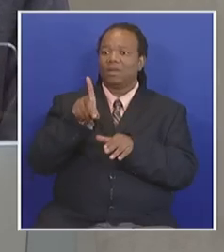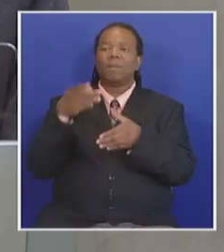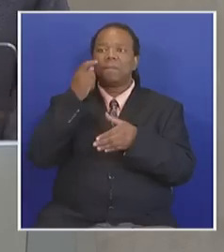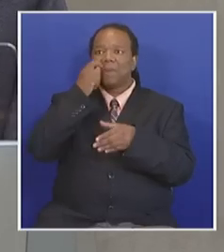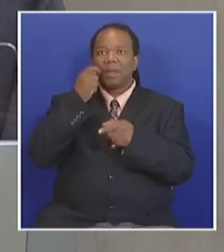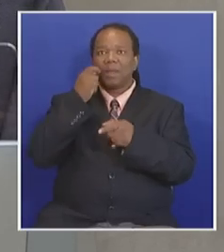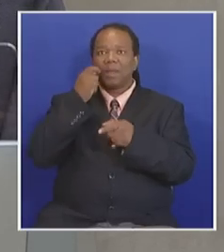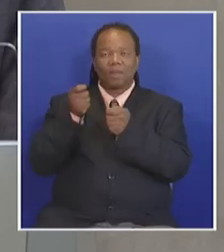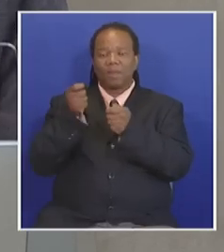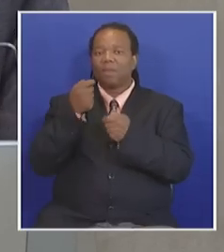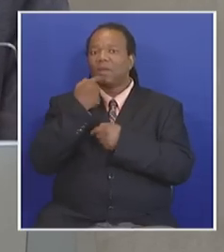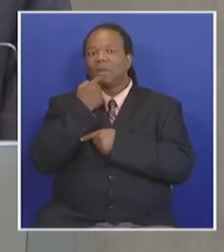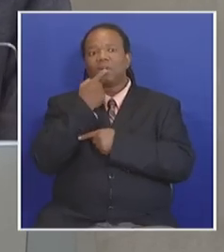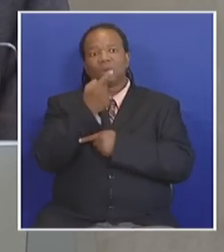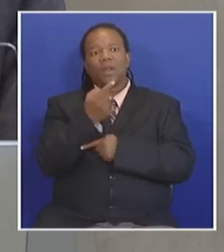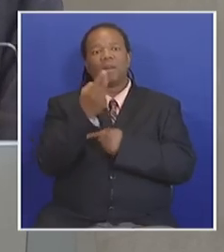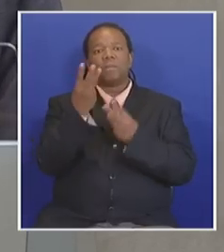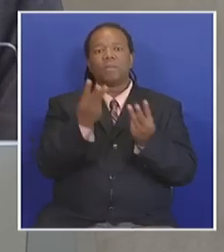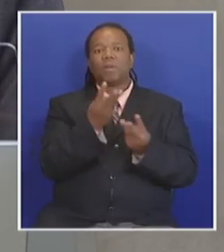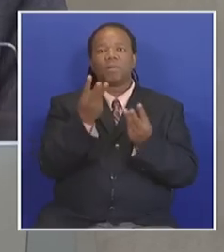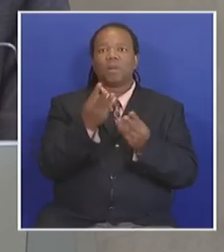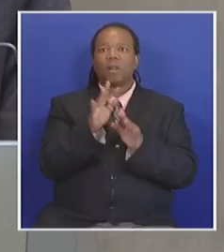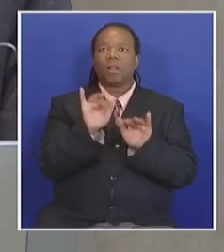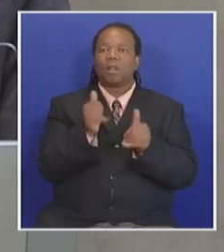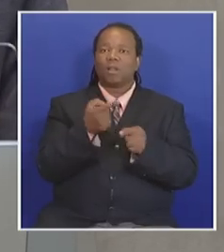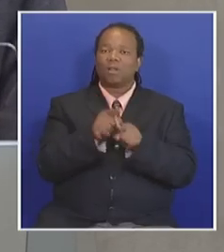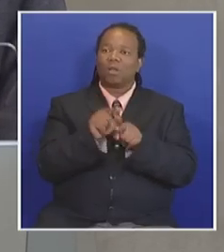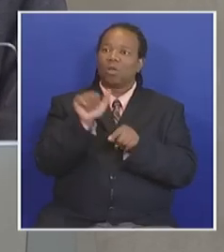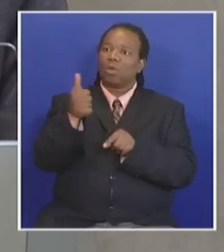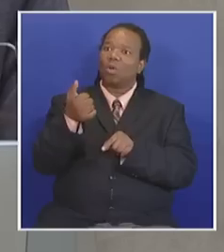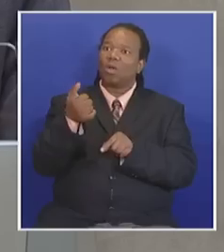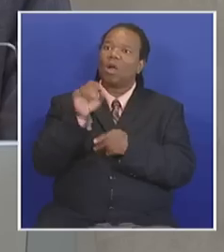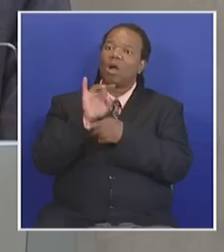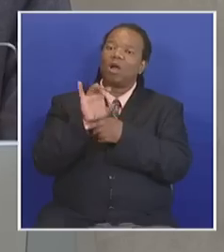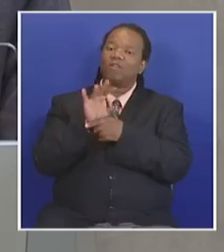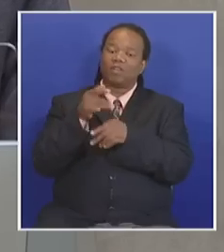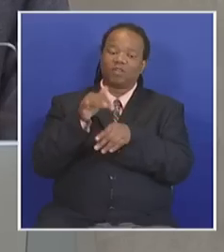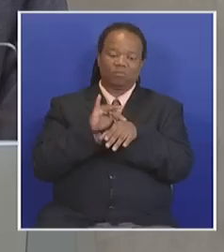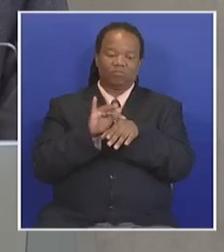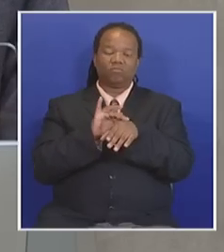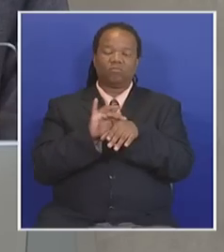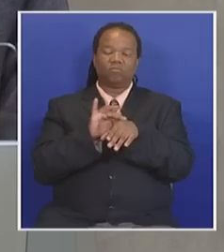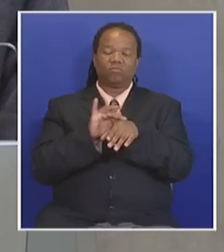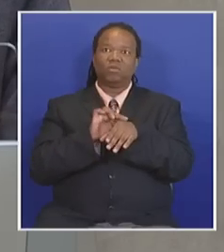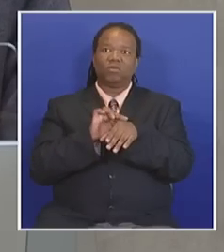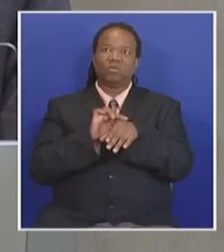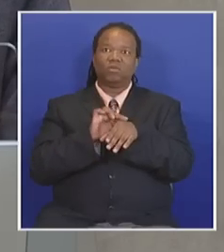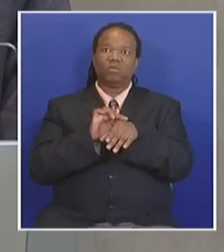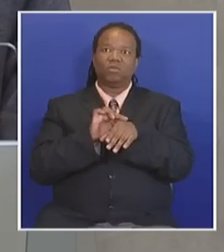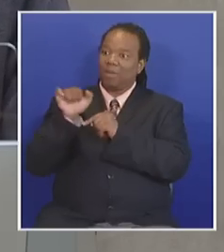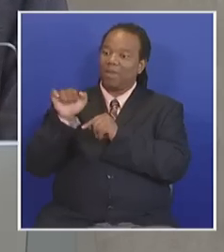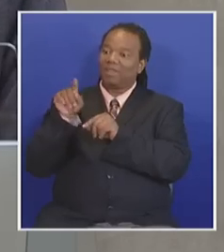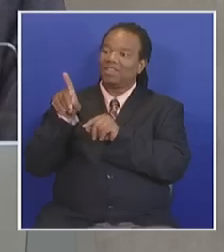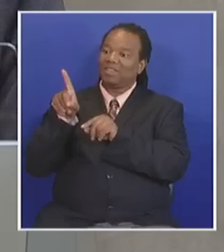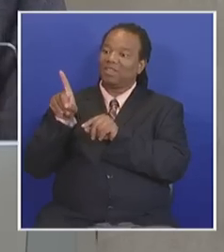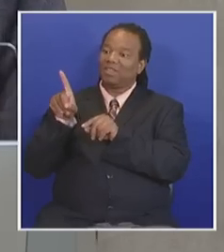for collective efforts of advancement of confronting racism and sexism, which exists in the lives within the party